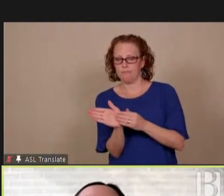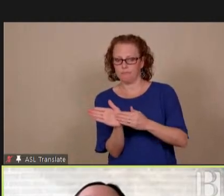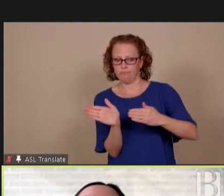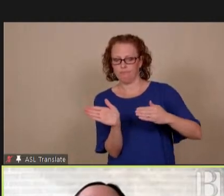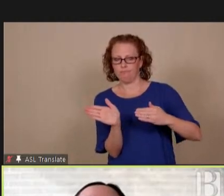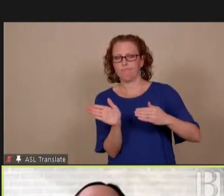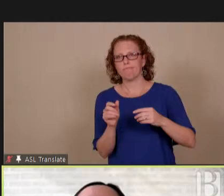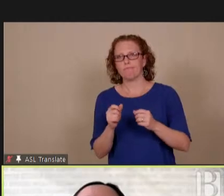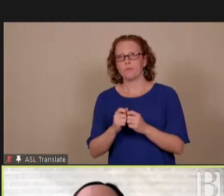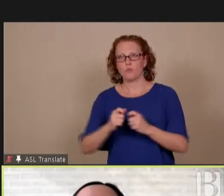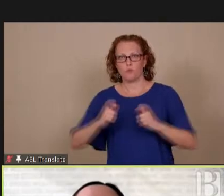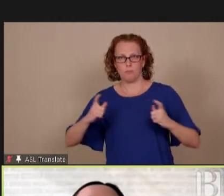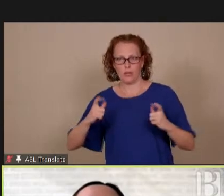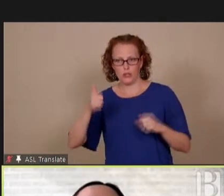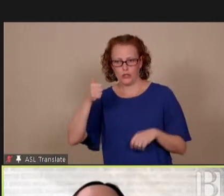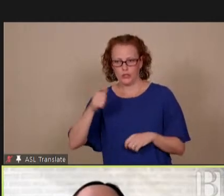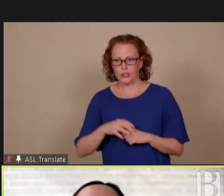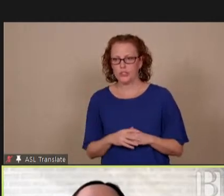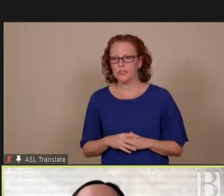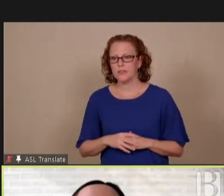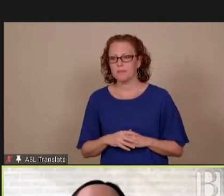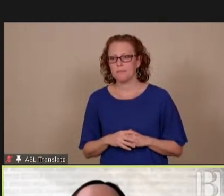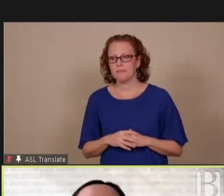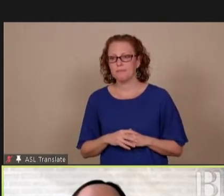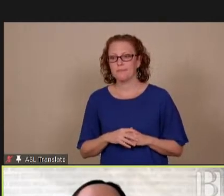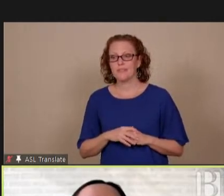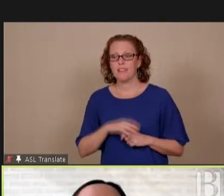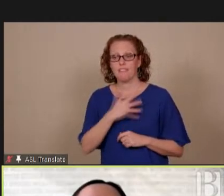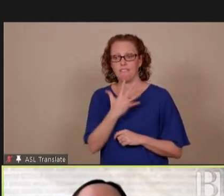slight adjustments over in District 5.